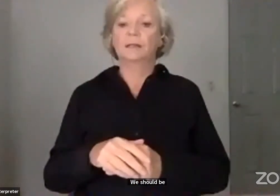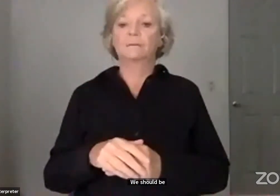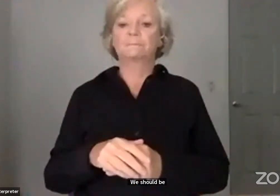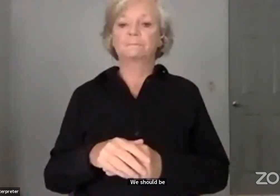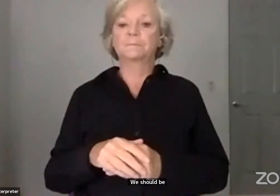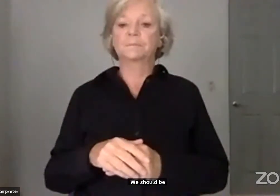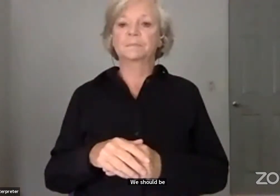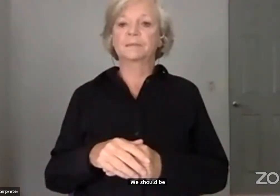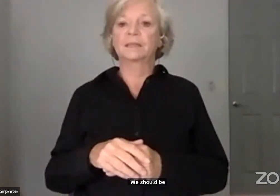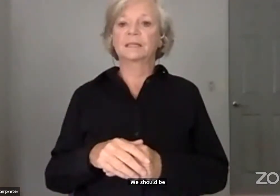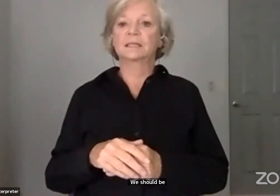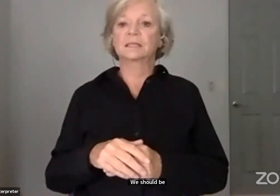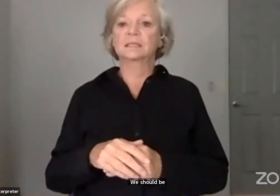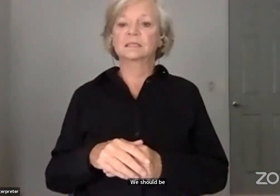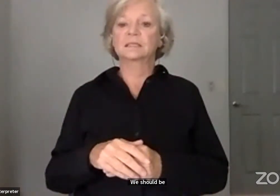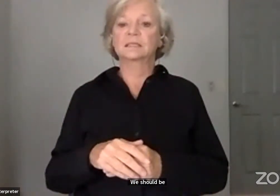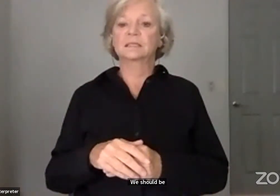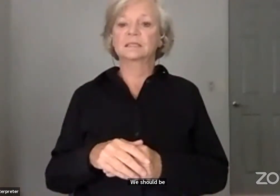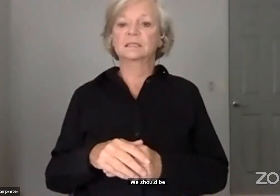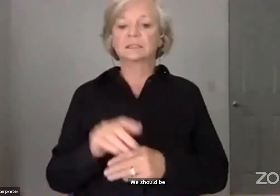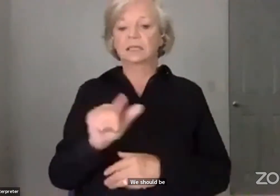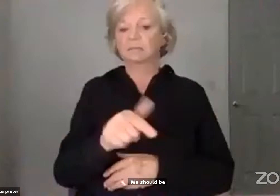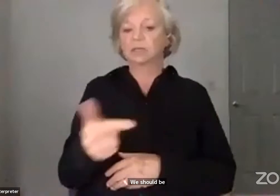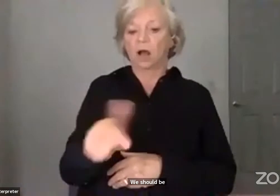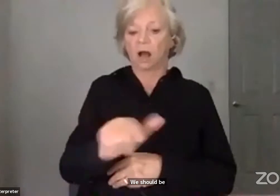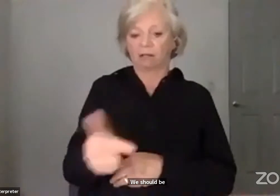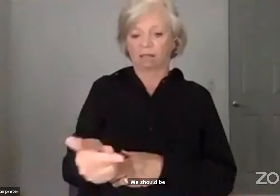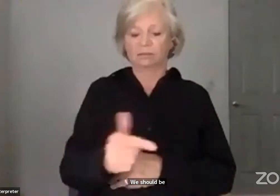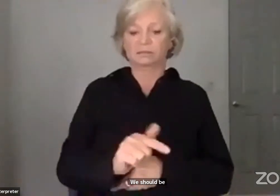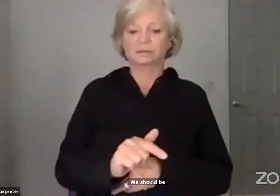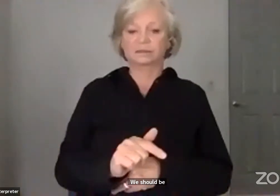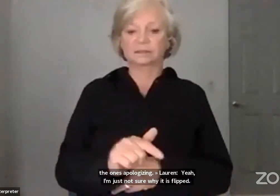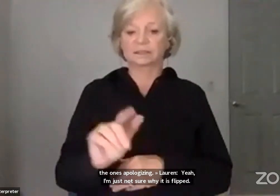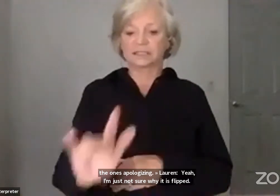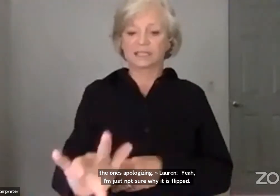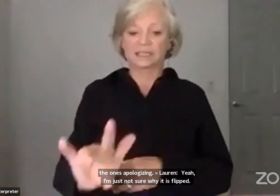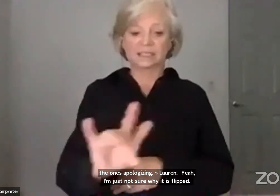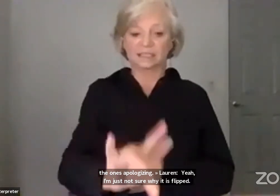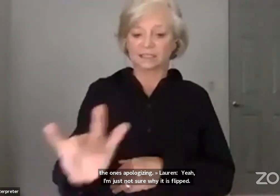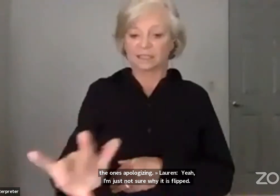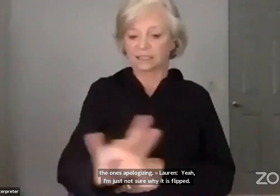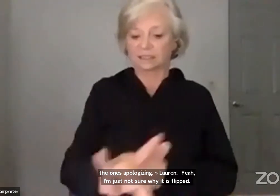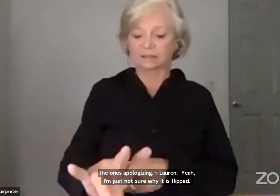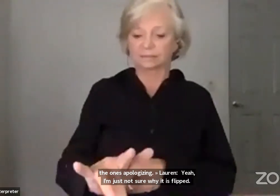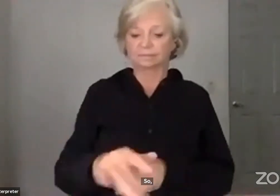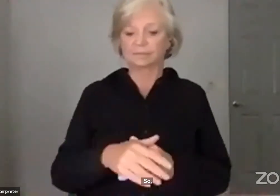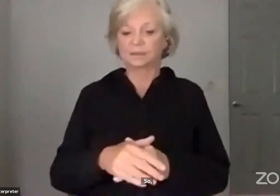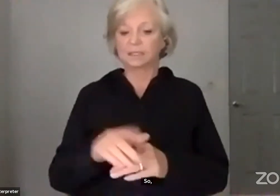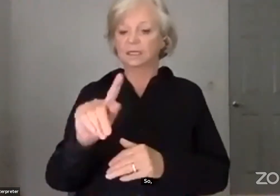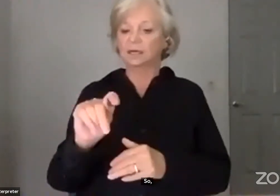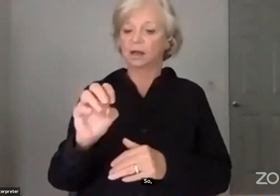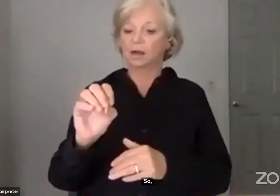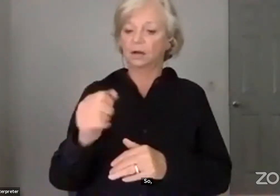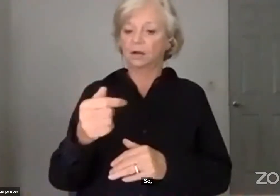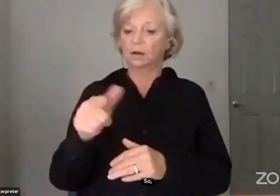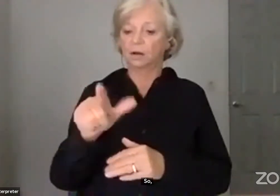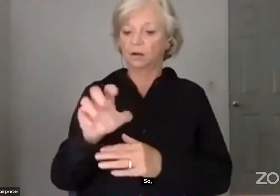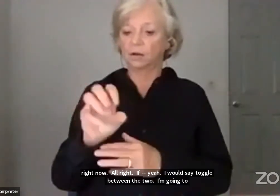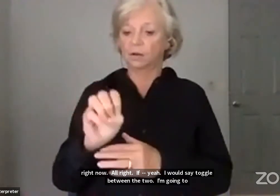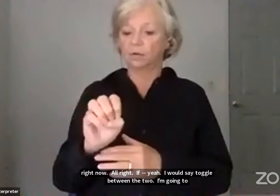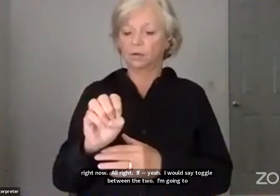Yeah, I would say toggle between the two. I'm going to let it be, and I would toggle between the two